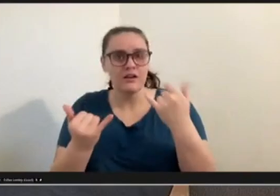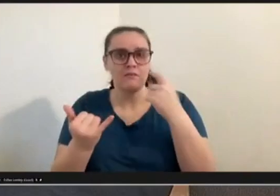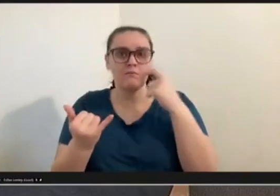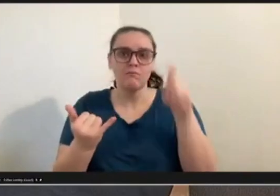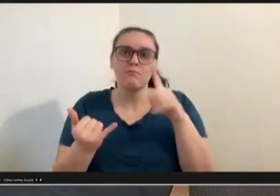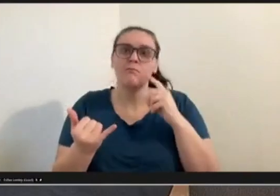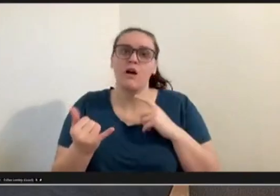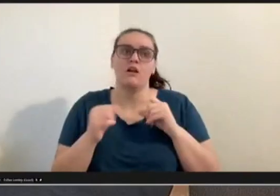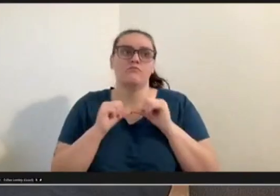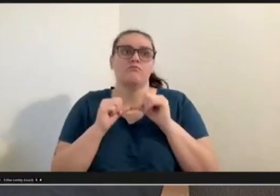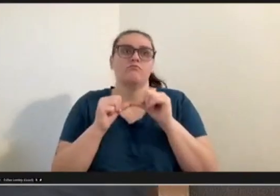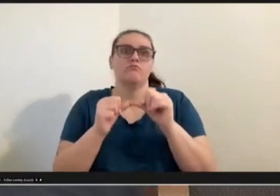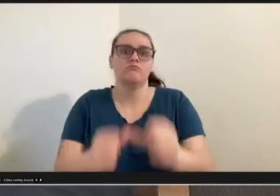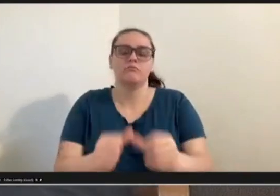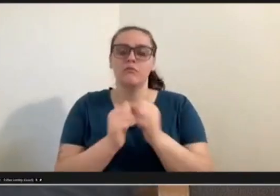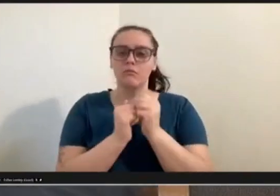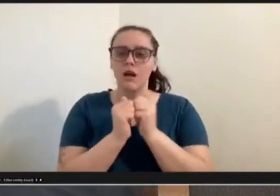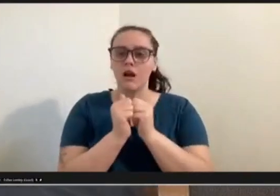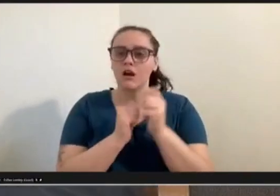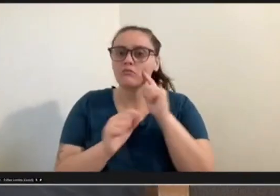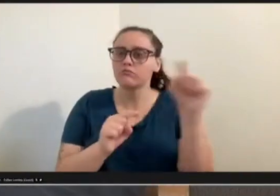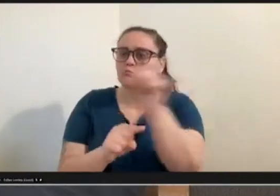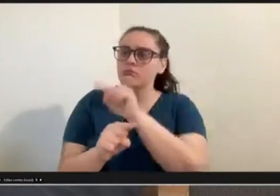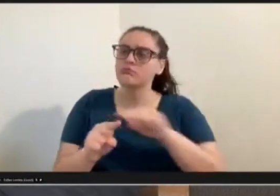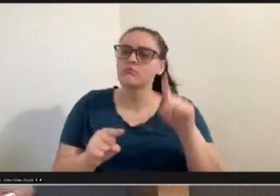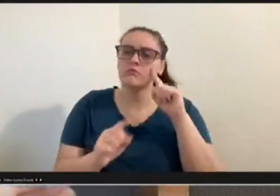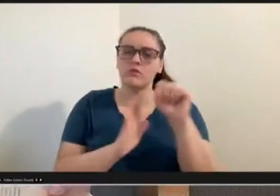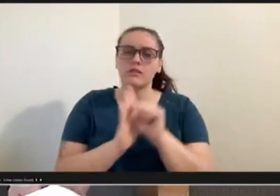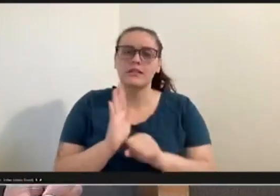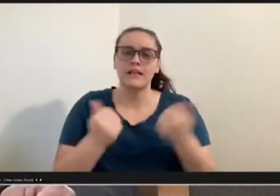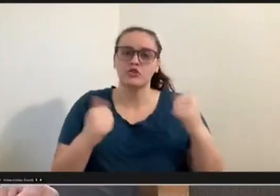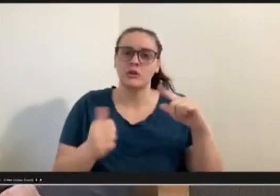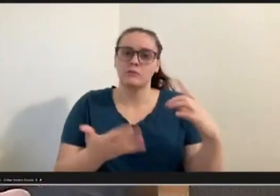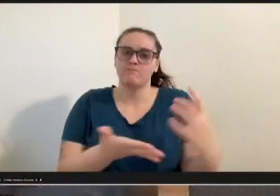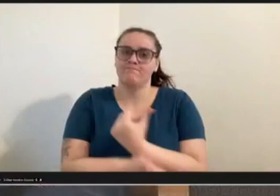country looking to take advantage of this Federal CHIPS Act funding.